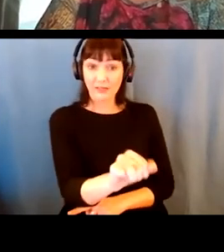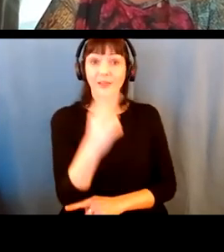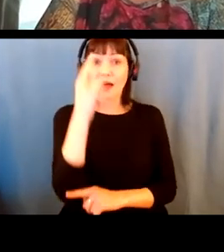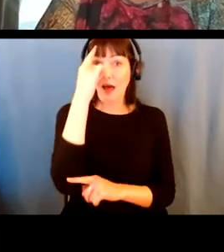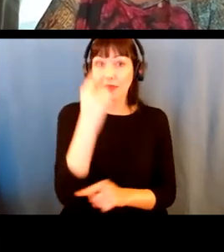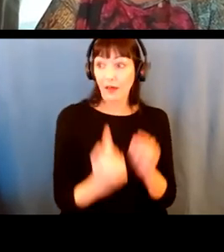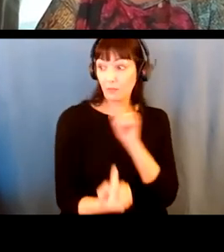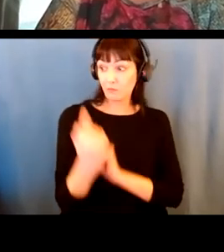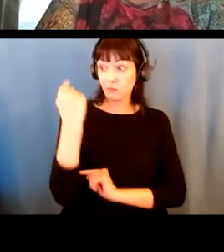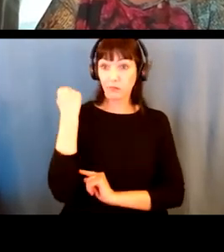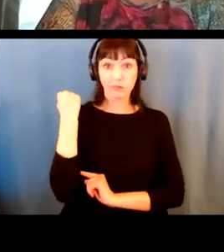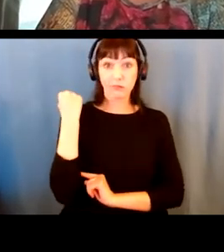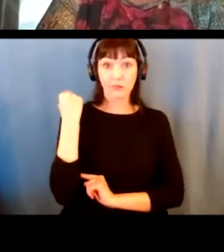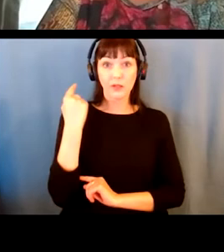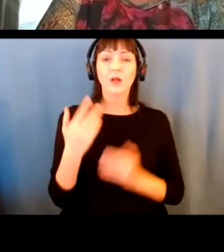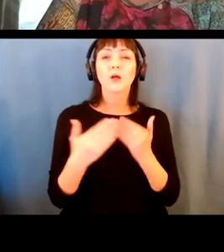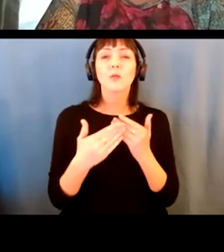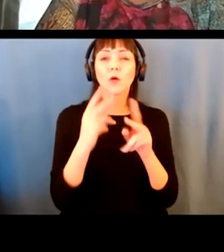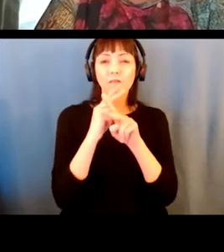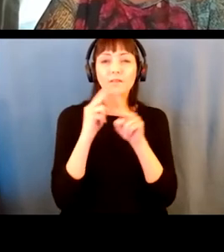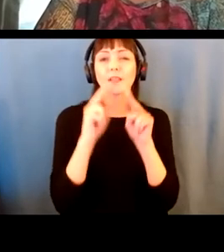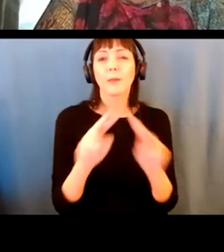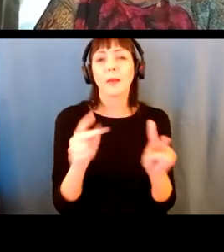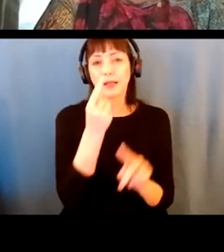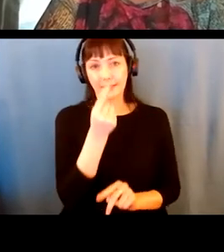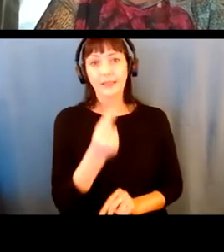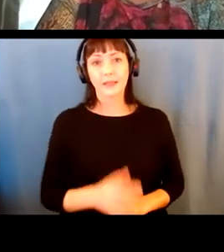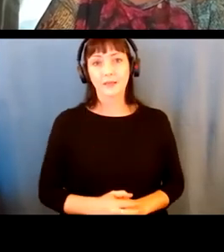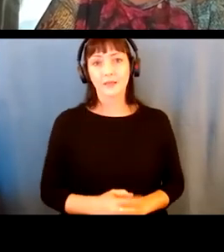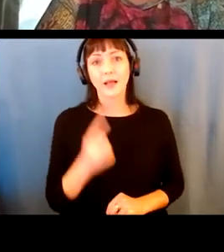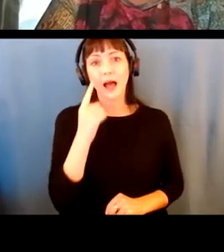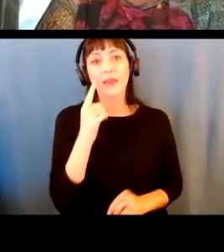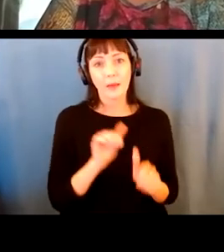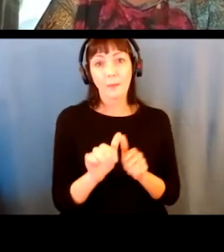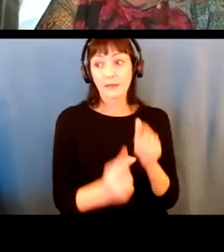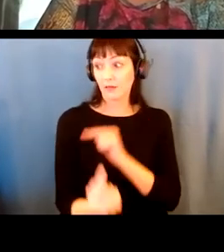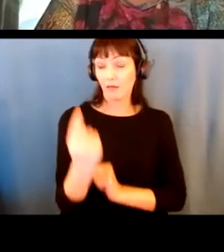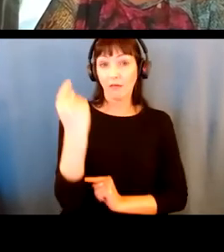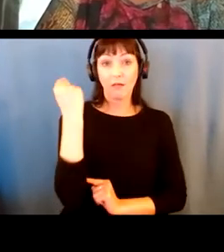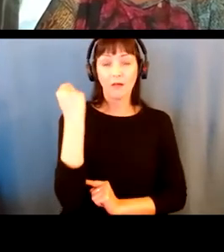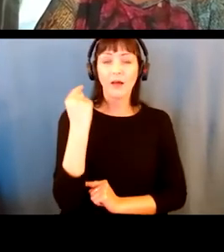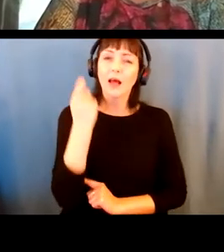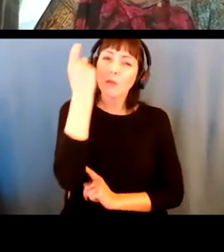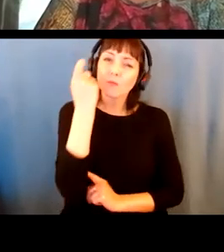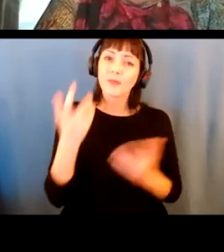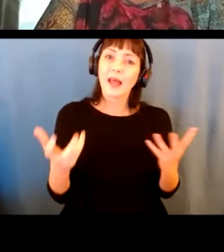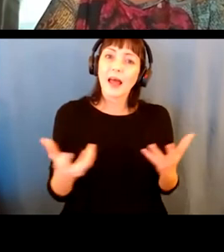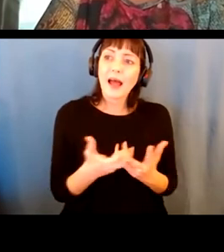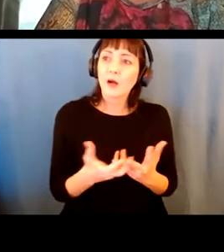was more visibility at the time, and I wonder how we, you know, light that